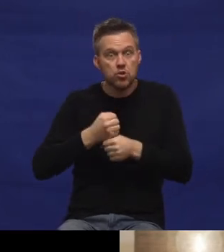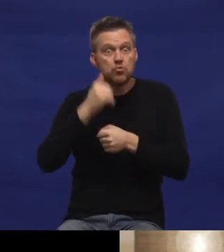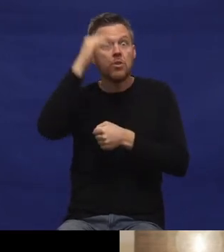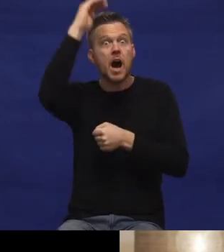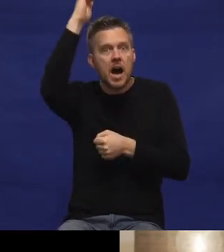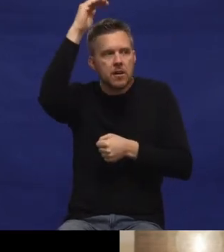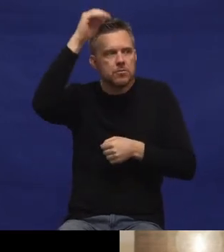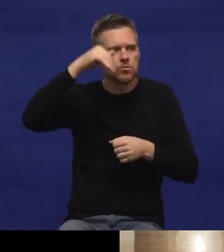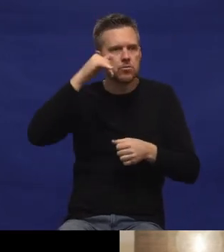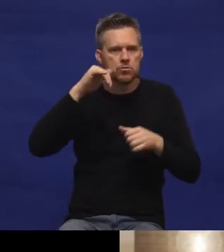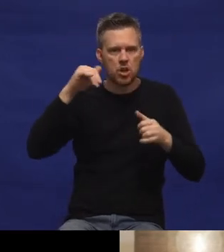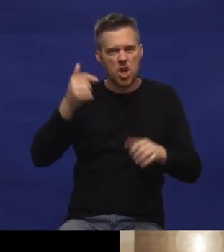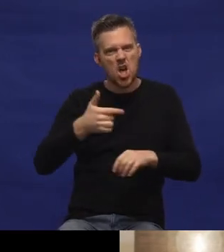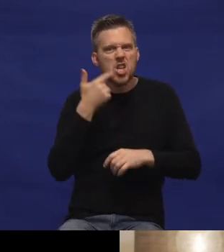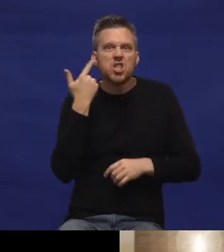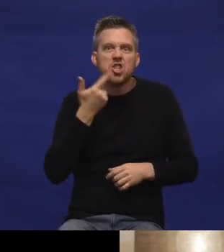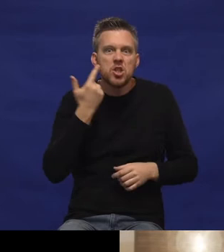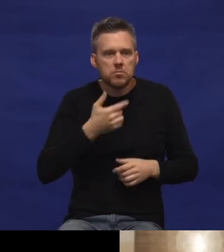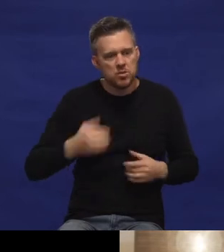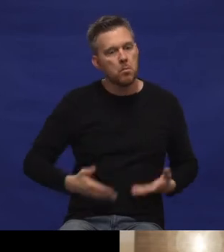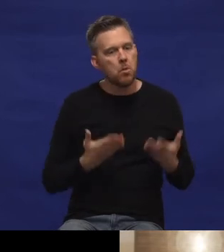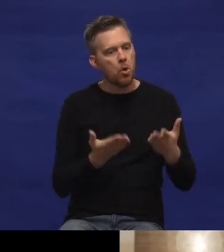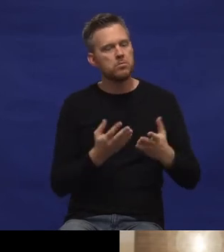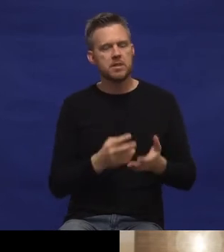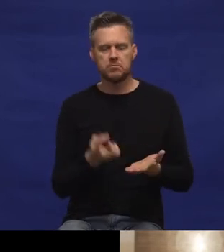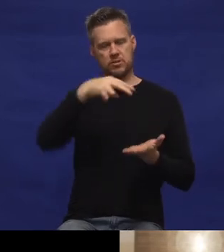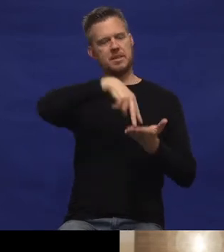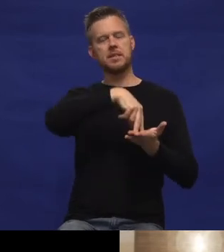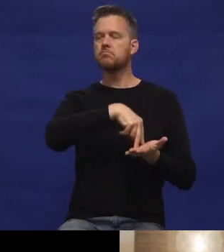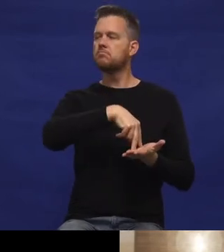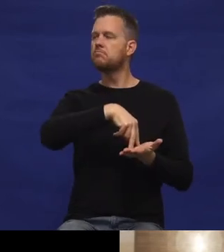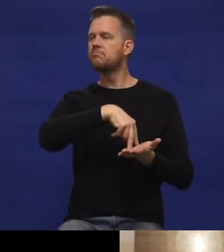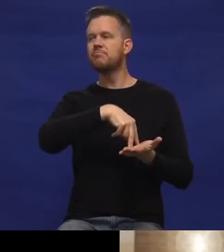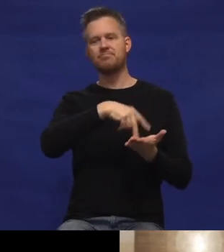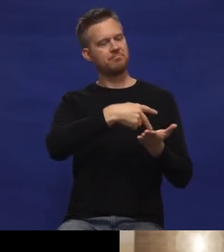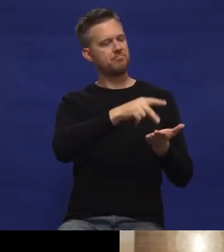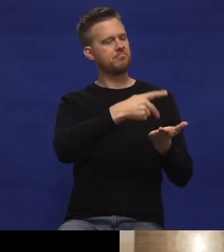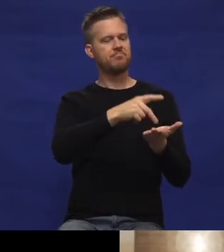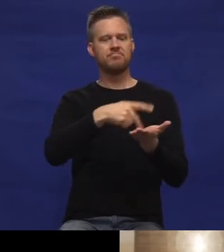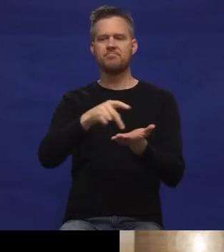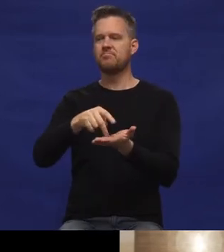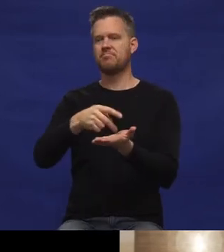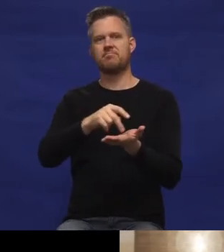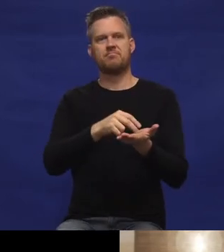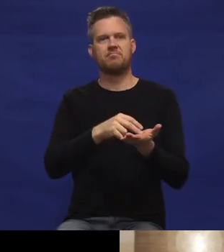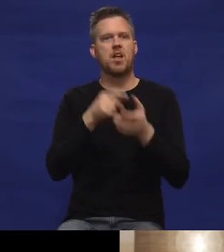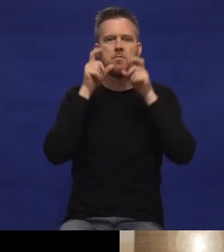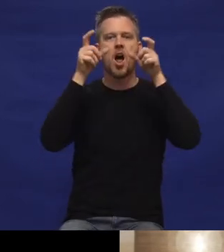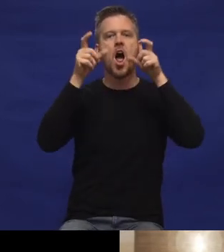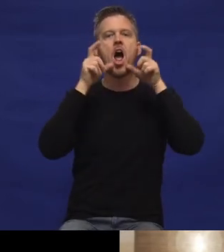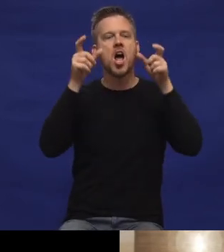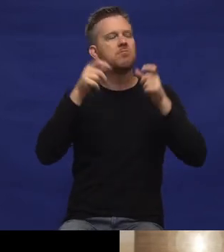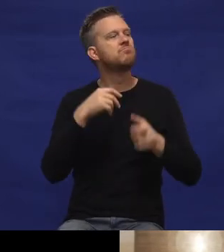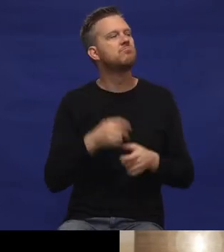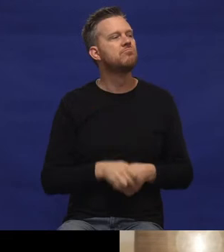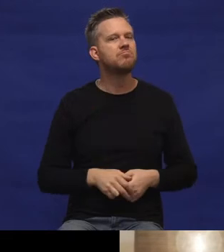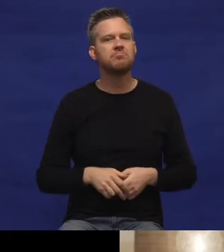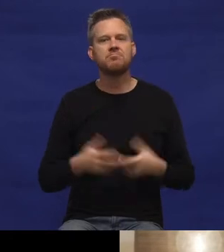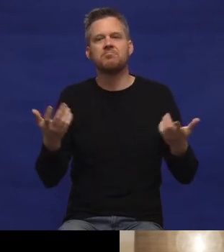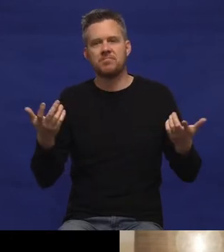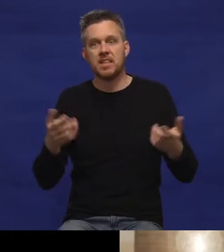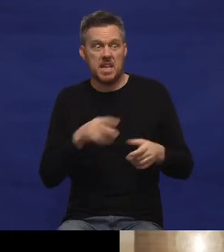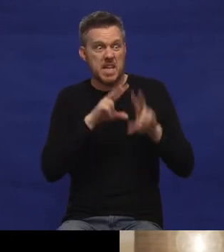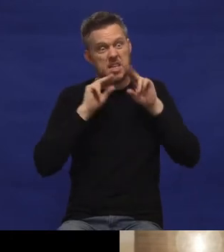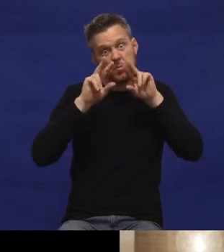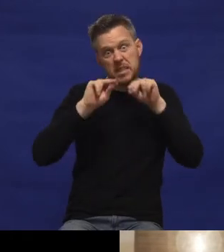giraffe or the sheep is born, well, they stand to their feet. And then they immediately, you know, or moo,